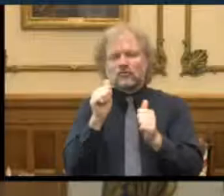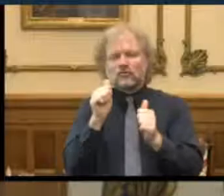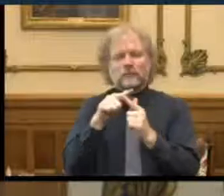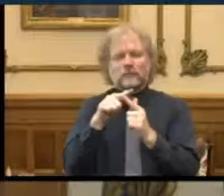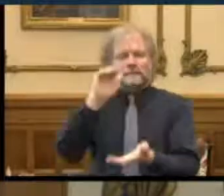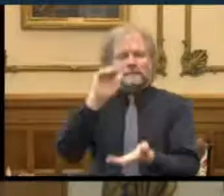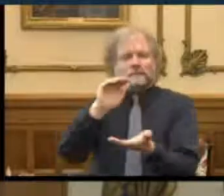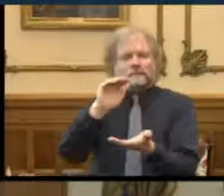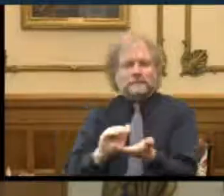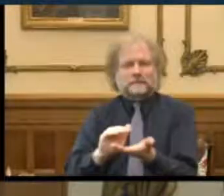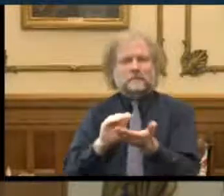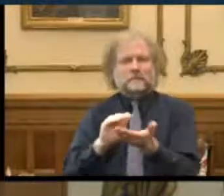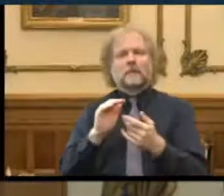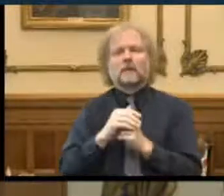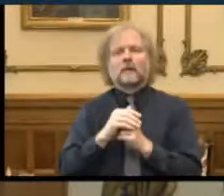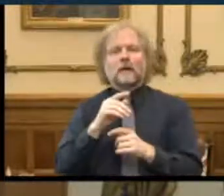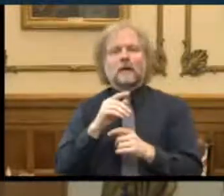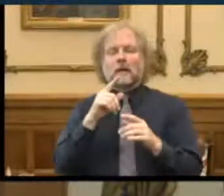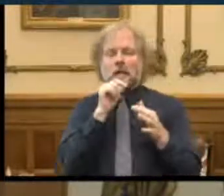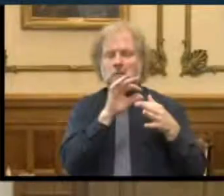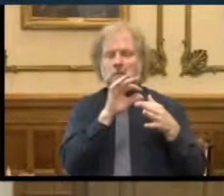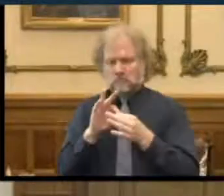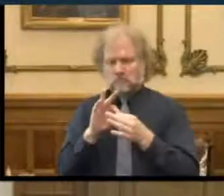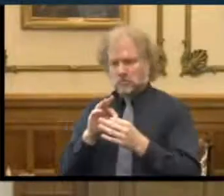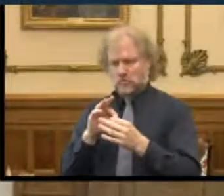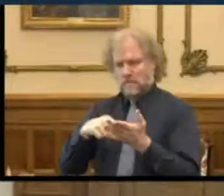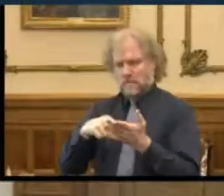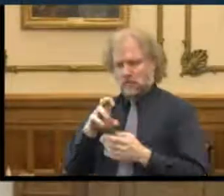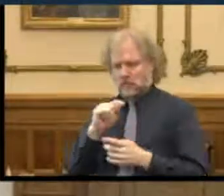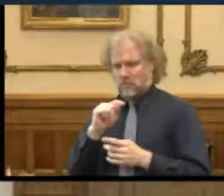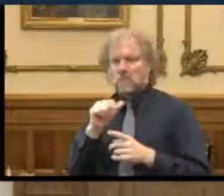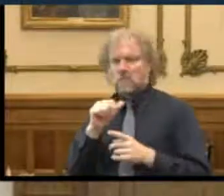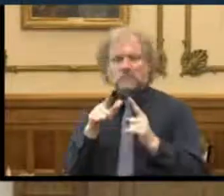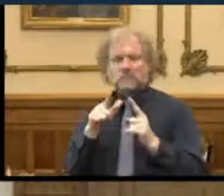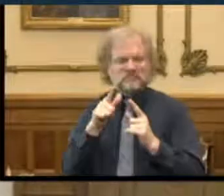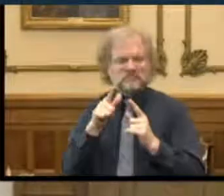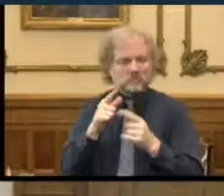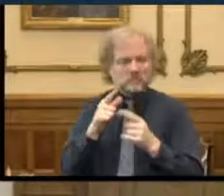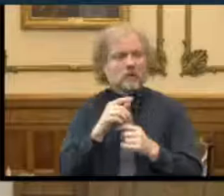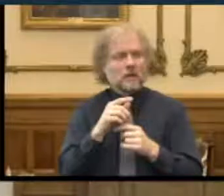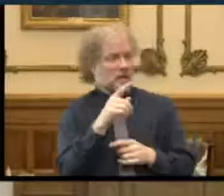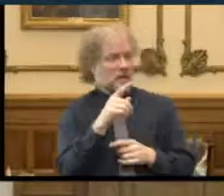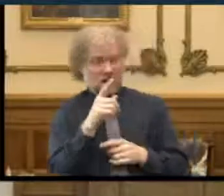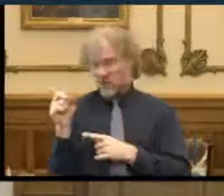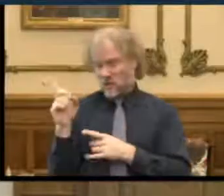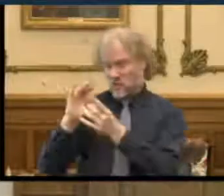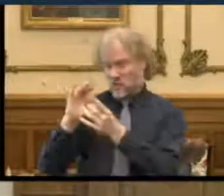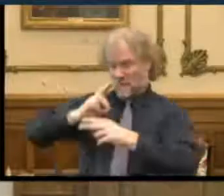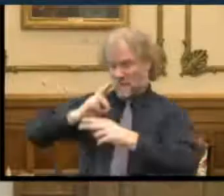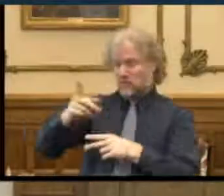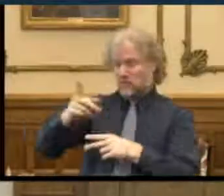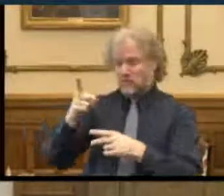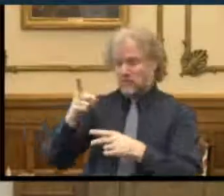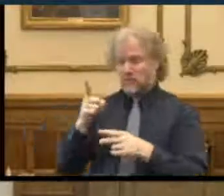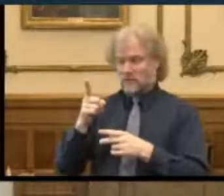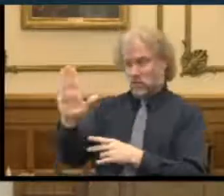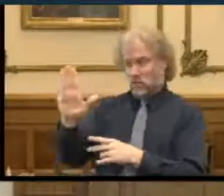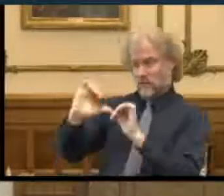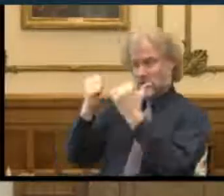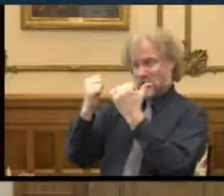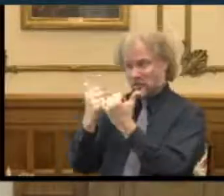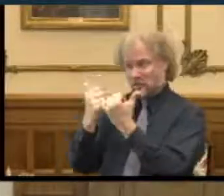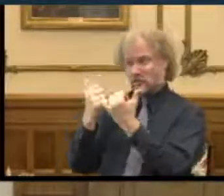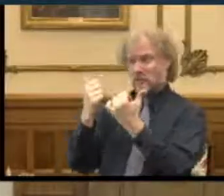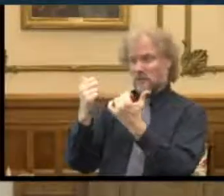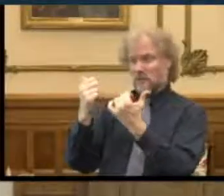even though they're not for non-payment of rent. You made mention that you've received yourself, our agency or